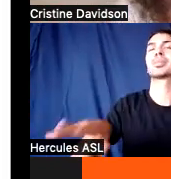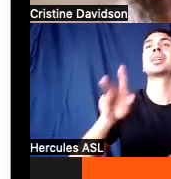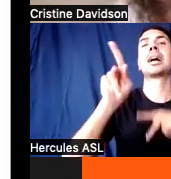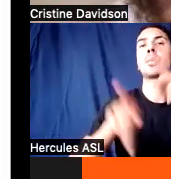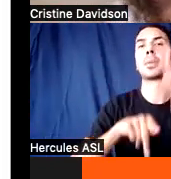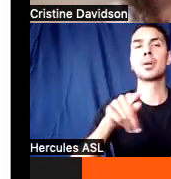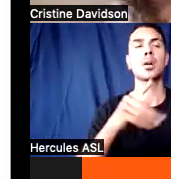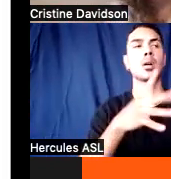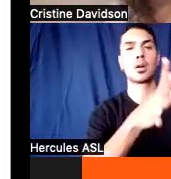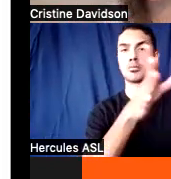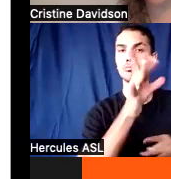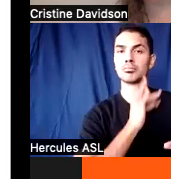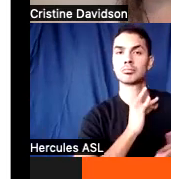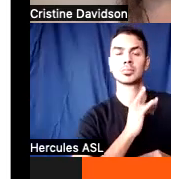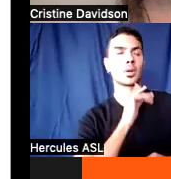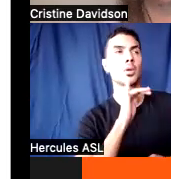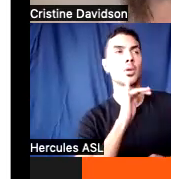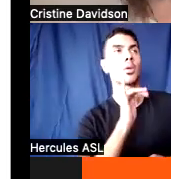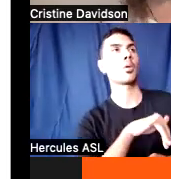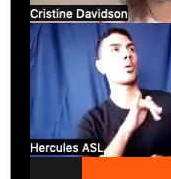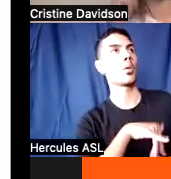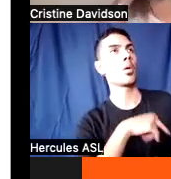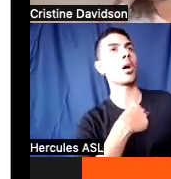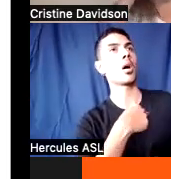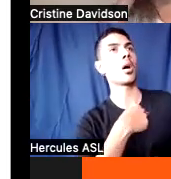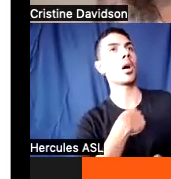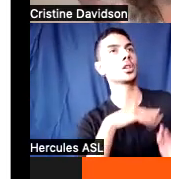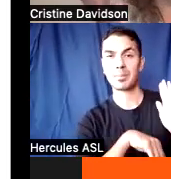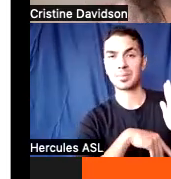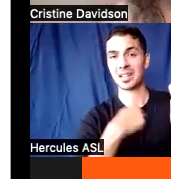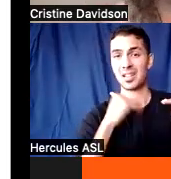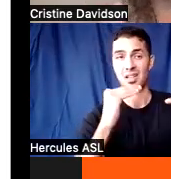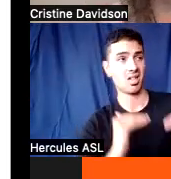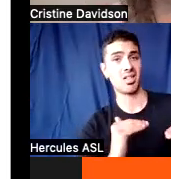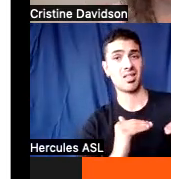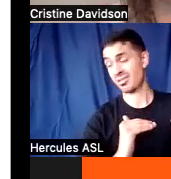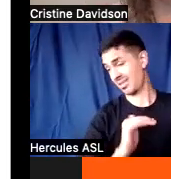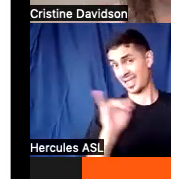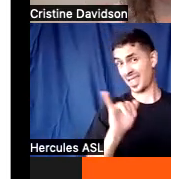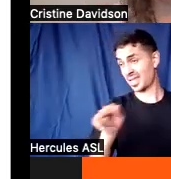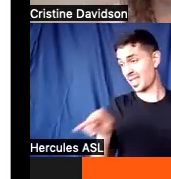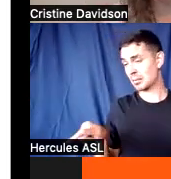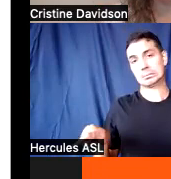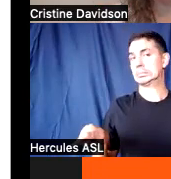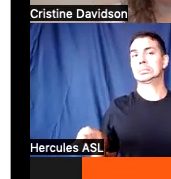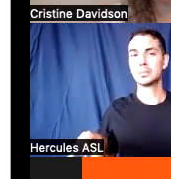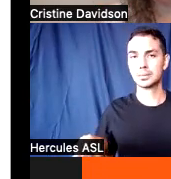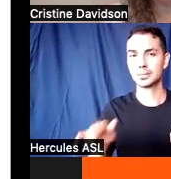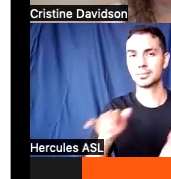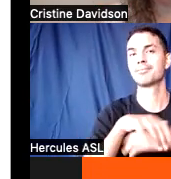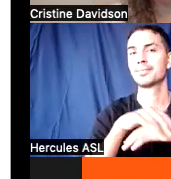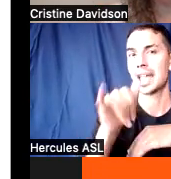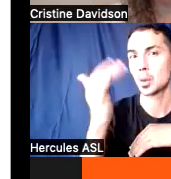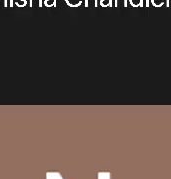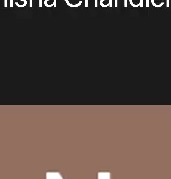tactic. Yeah. Lies. Yeah. Okay. So with that said, I want to stop my